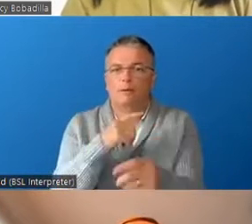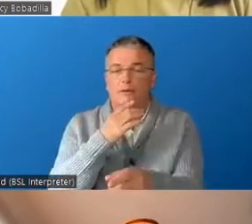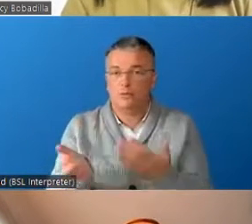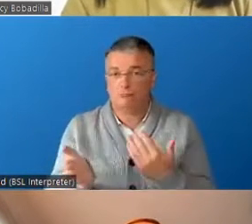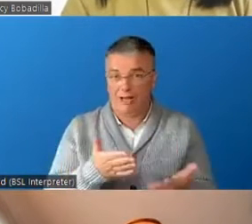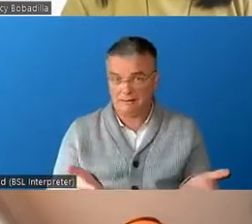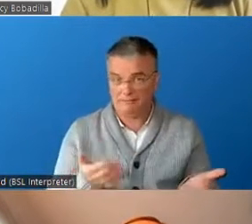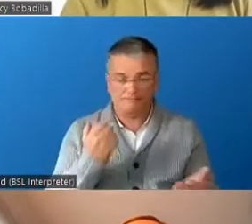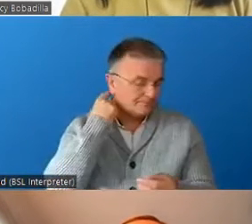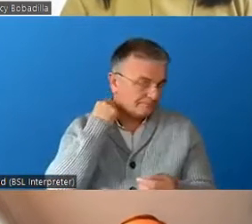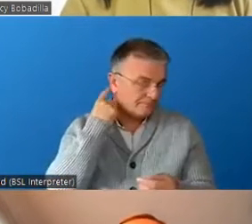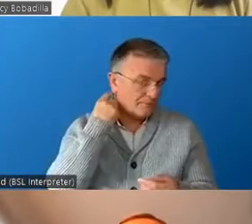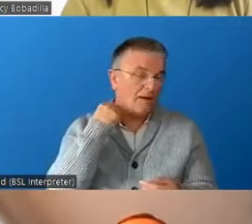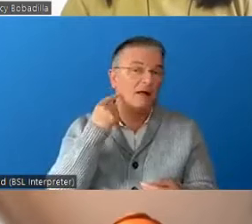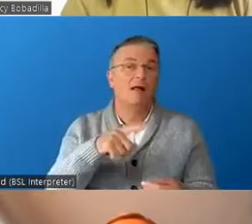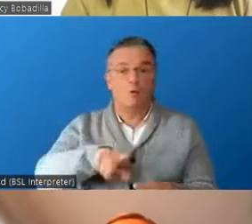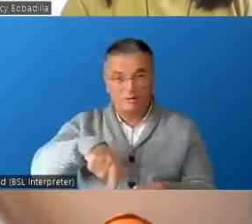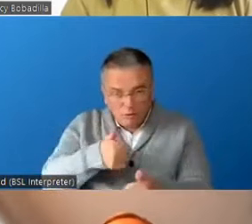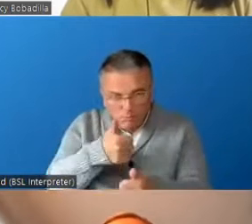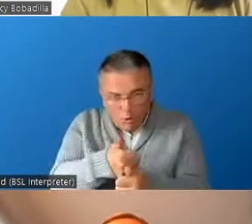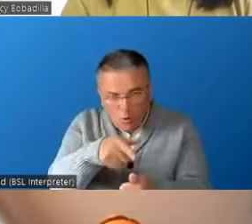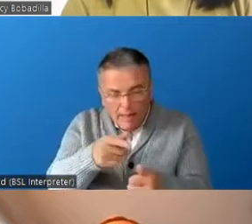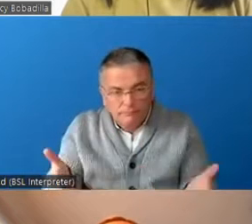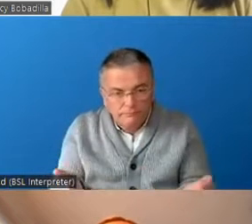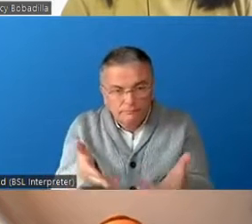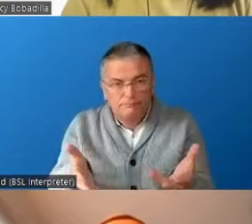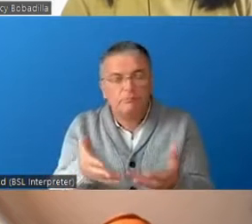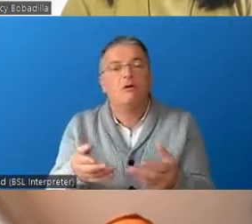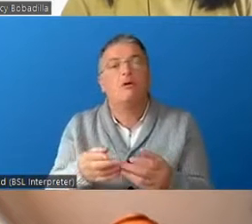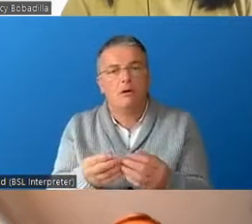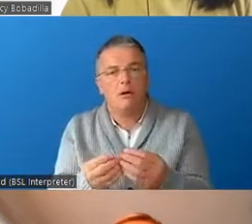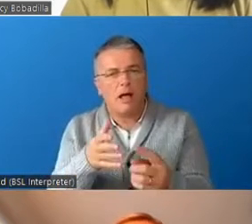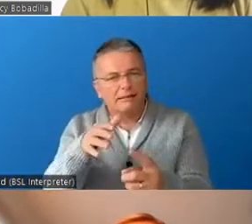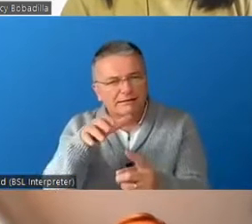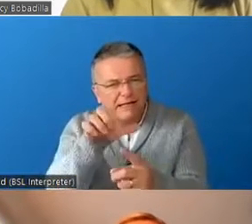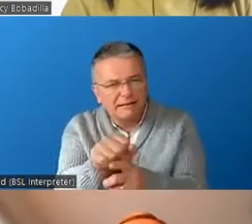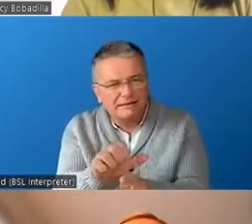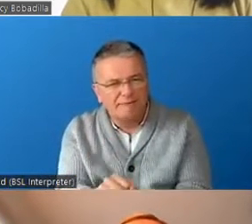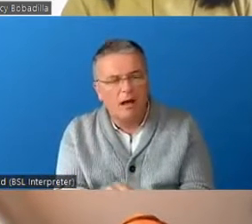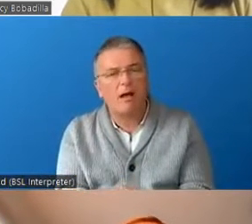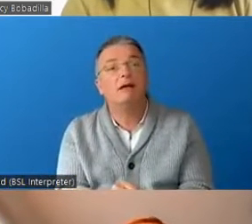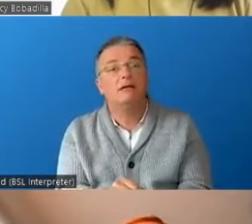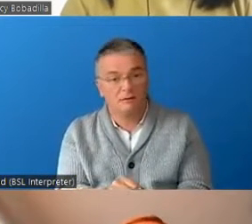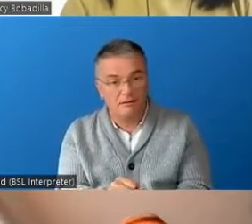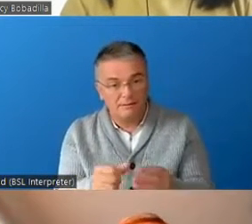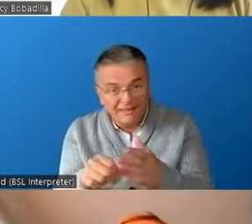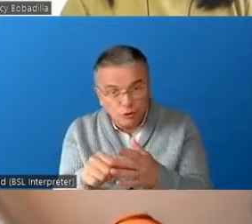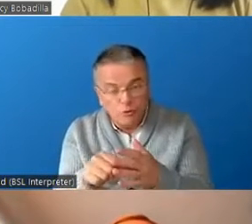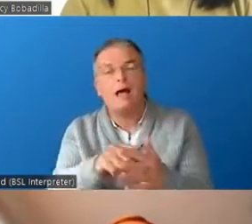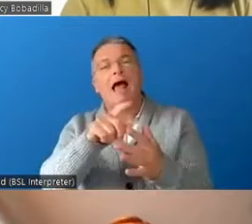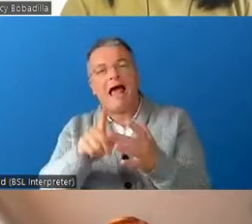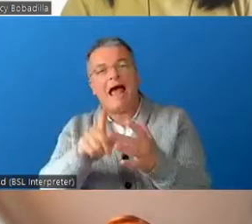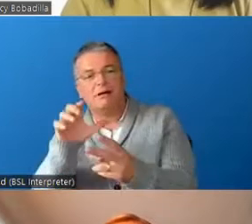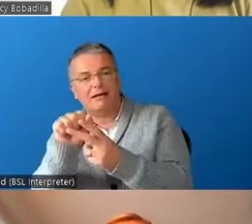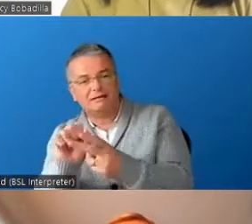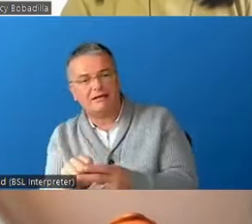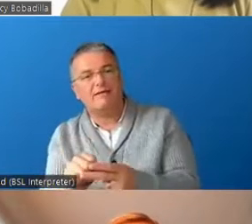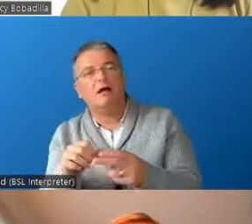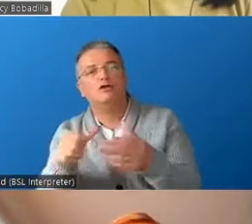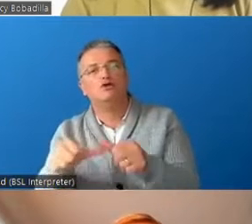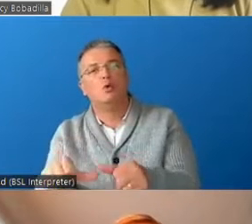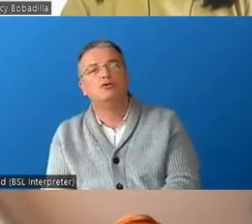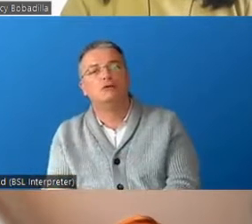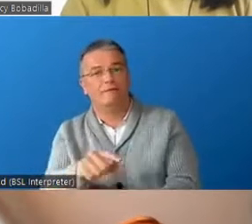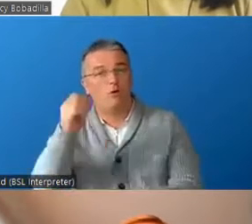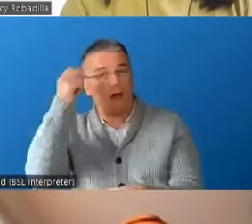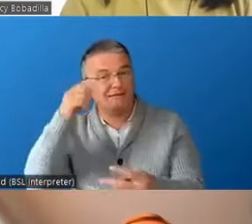address, and then we support them in supporting them in identifying solutions for those particular projects or those particular